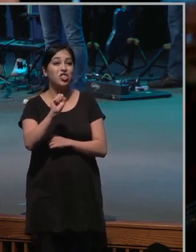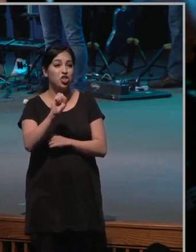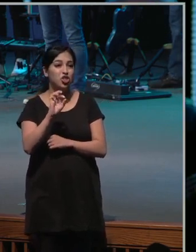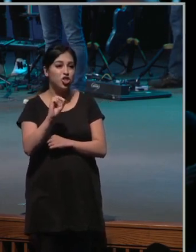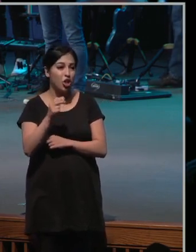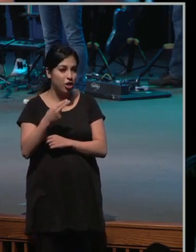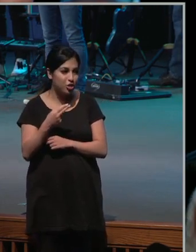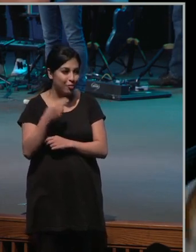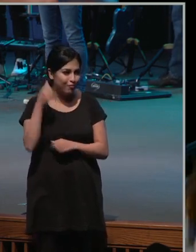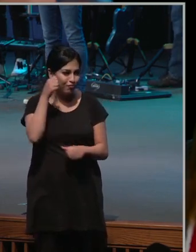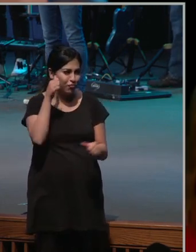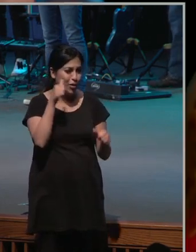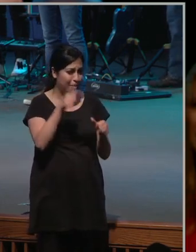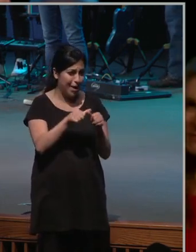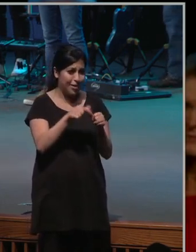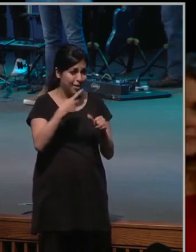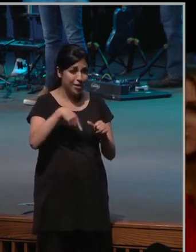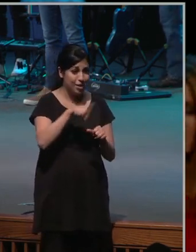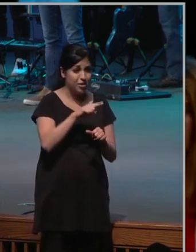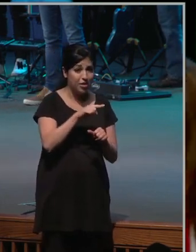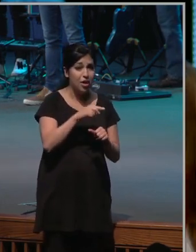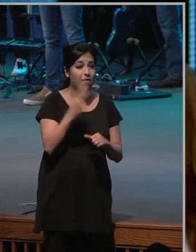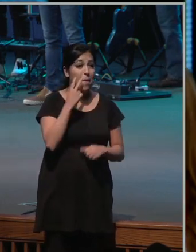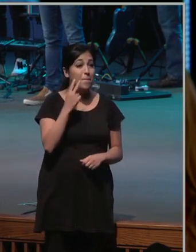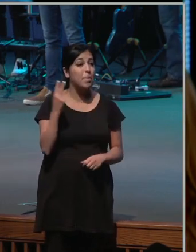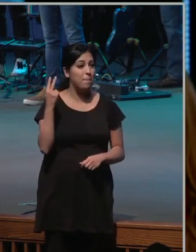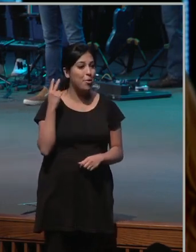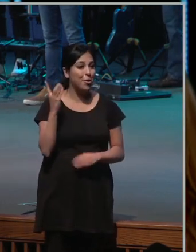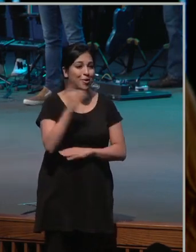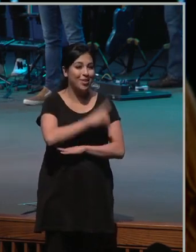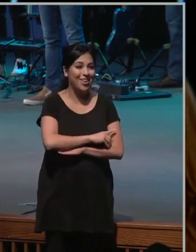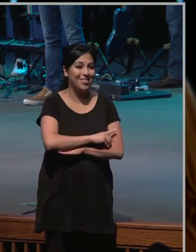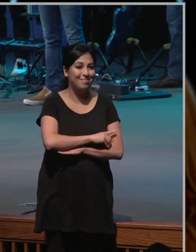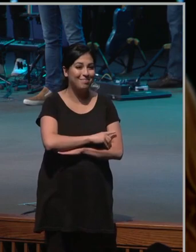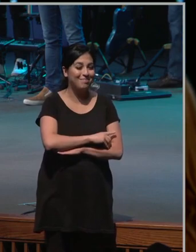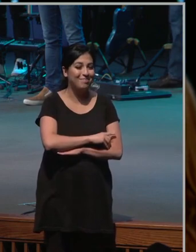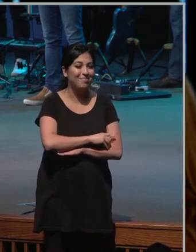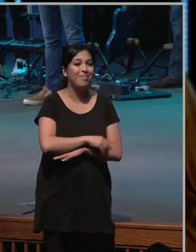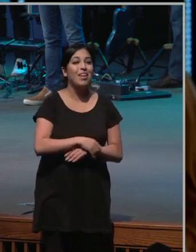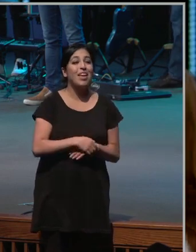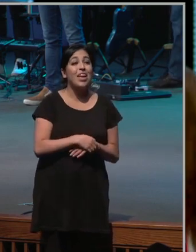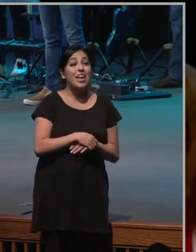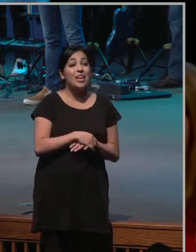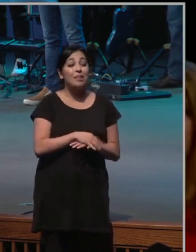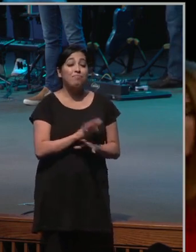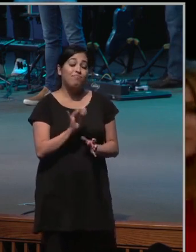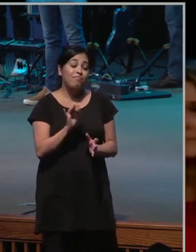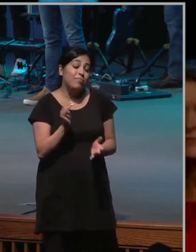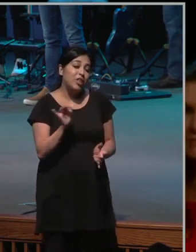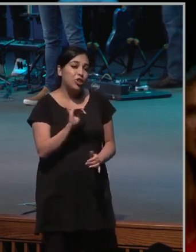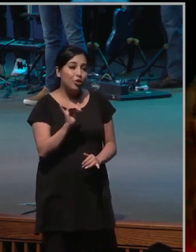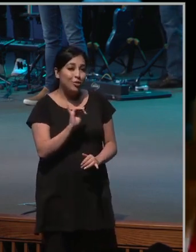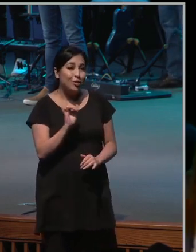all of us of the real meaning of Memorial Day, because we all too often think of it as just another three-day weekend.